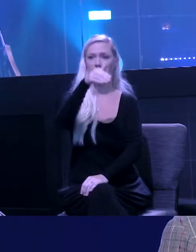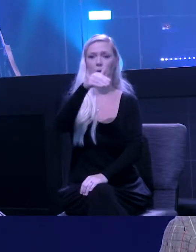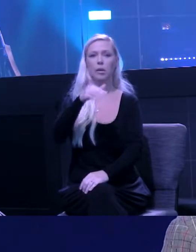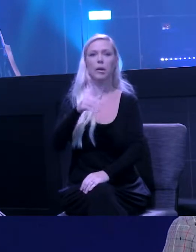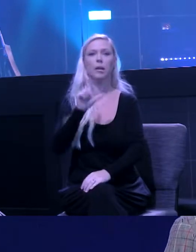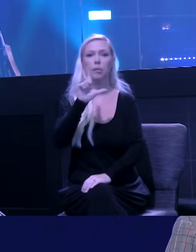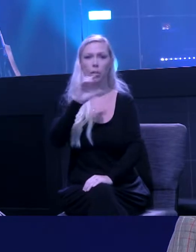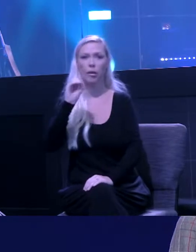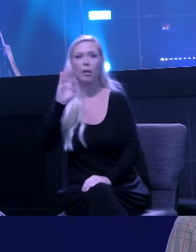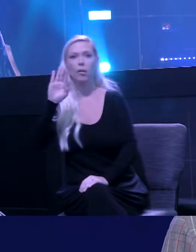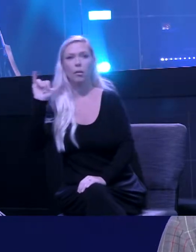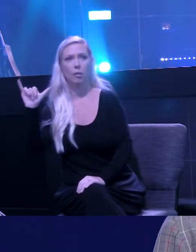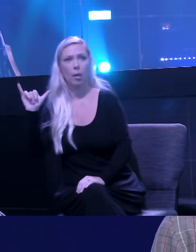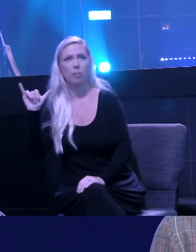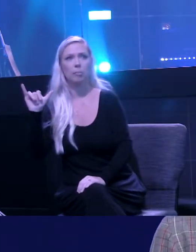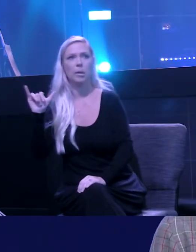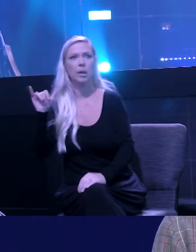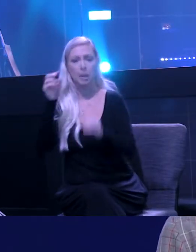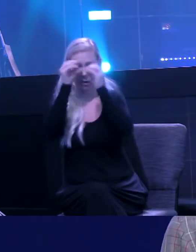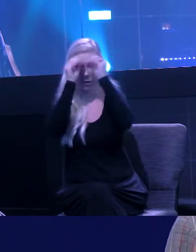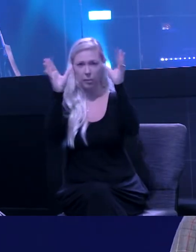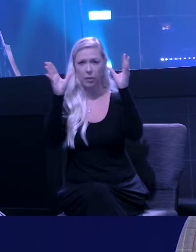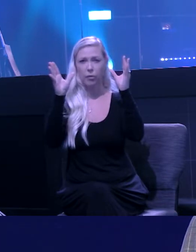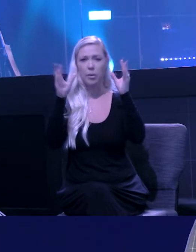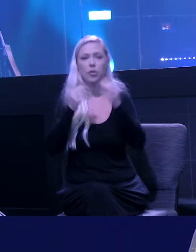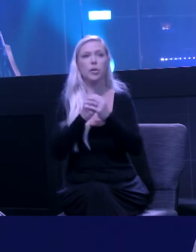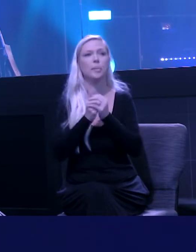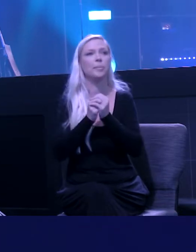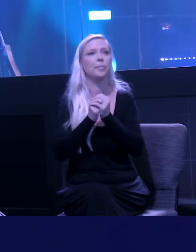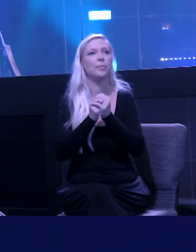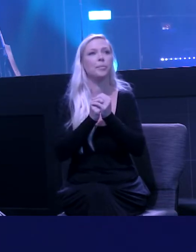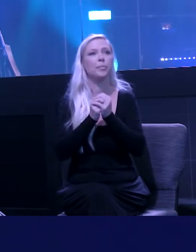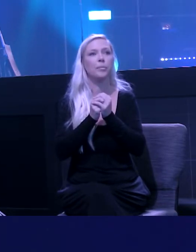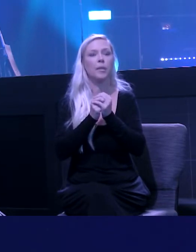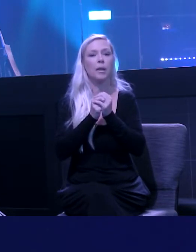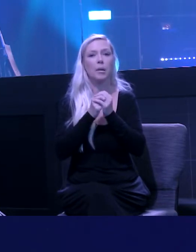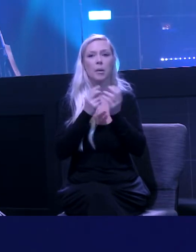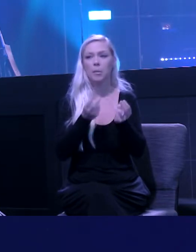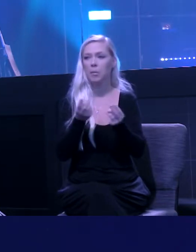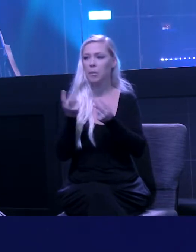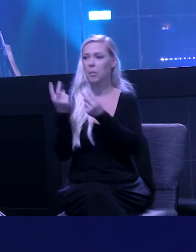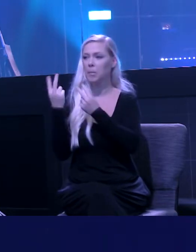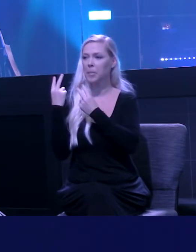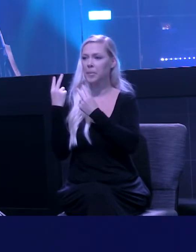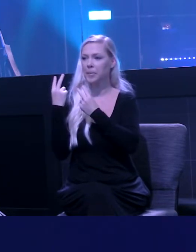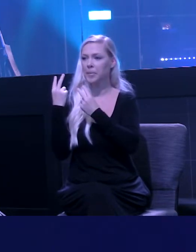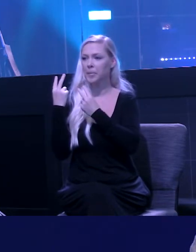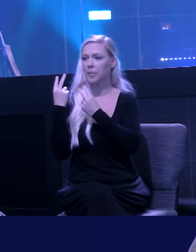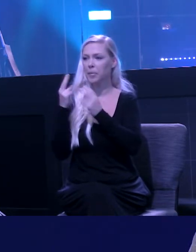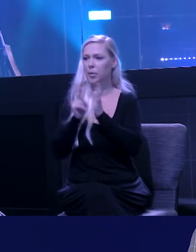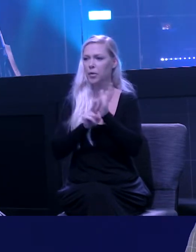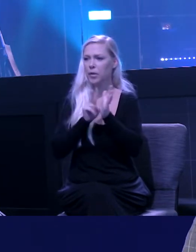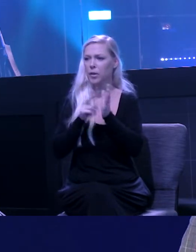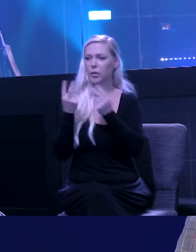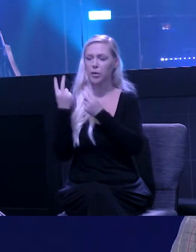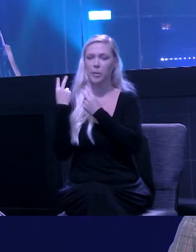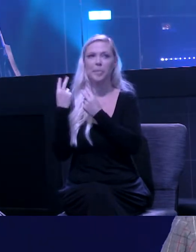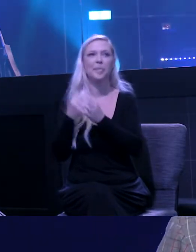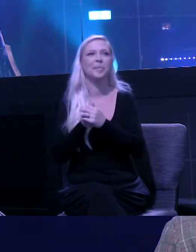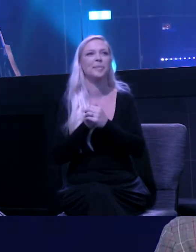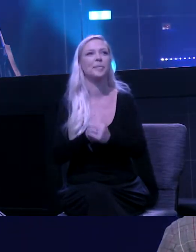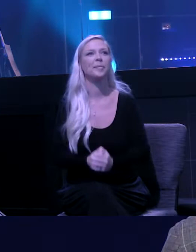ways we can serve people, different things we've lined up. But I want you to listen to my friend Yezzy and watch this video with me.